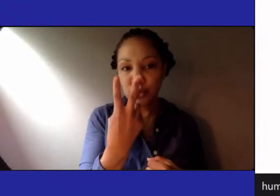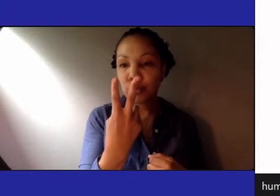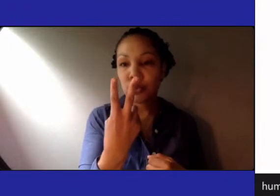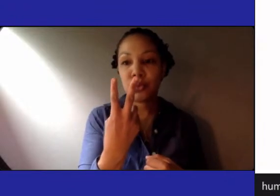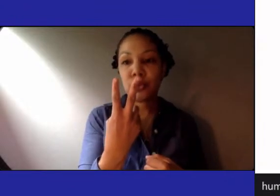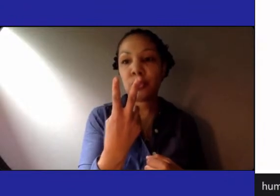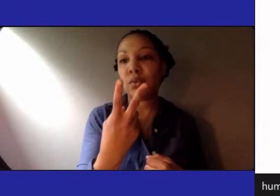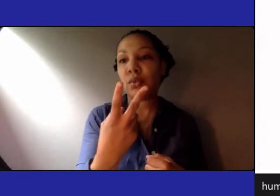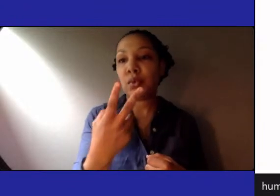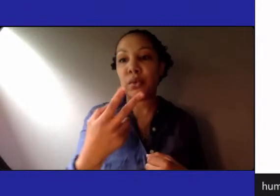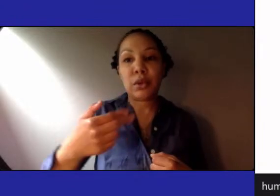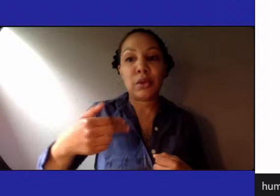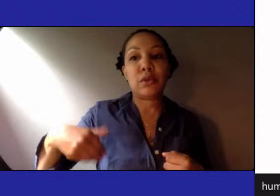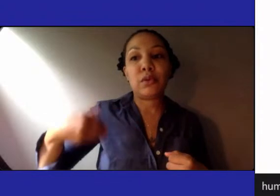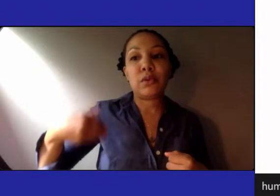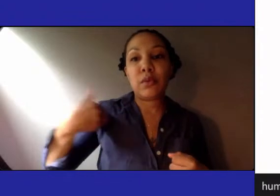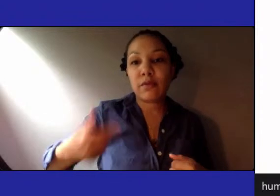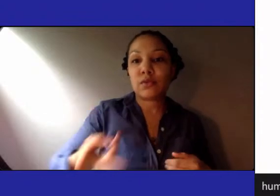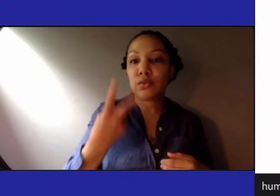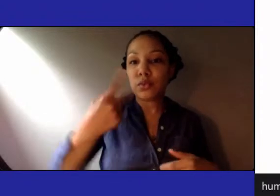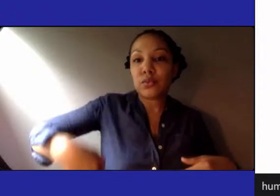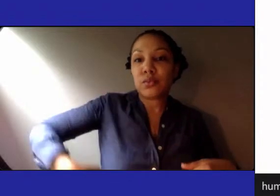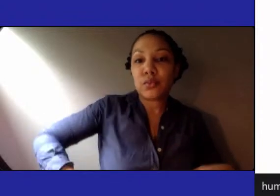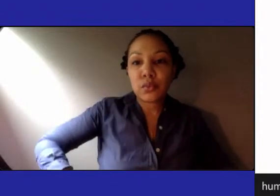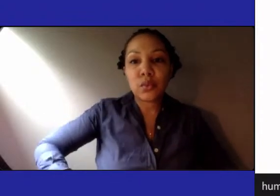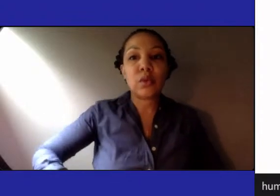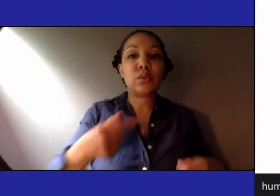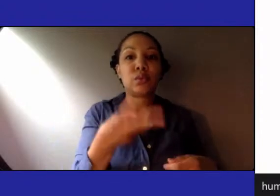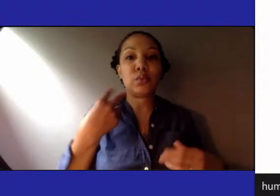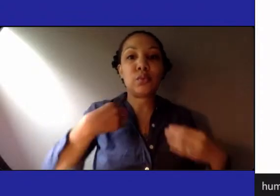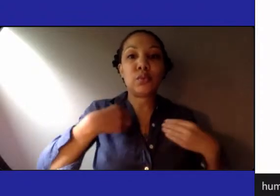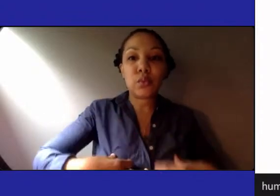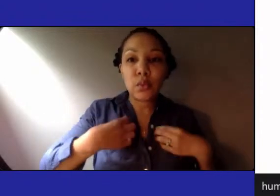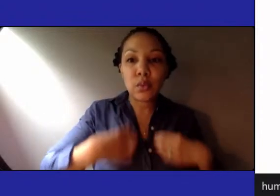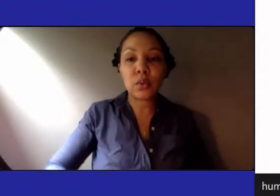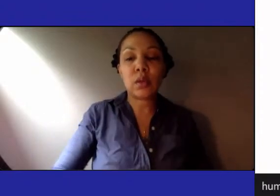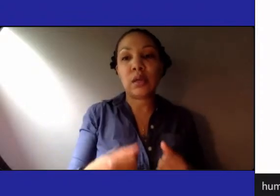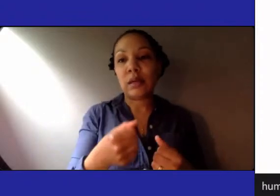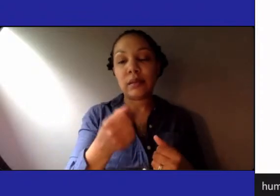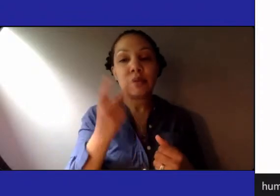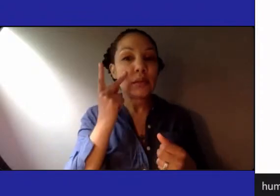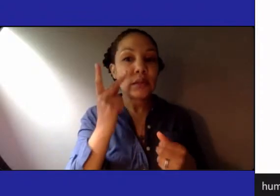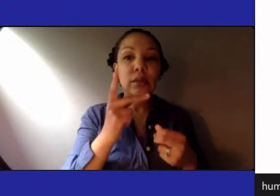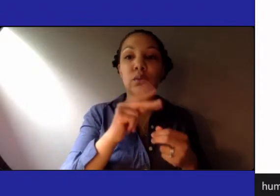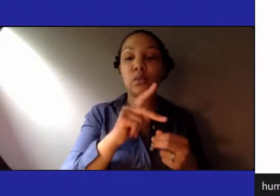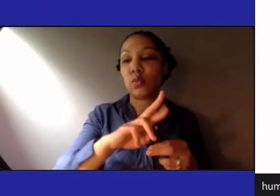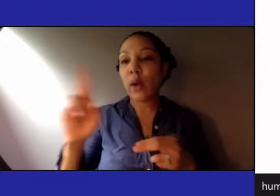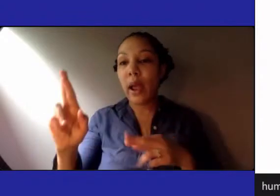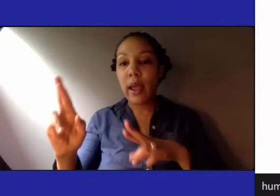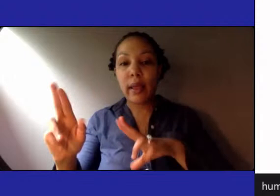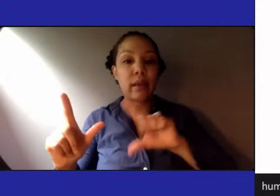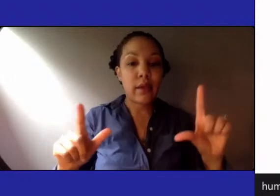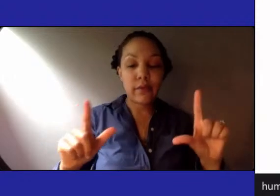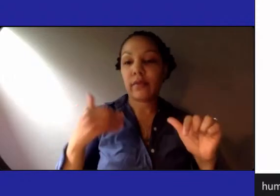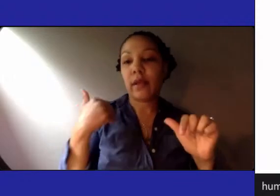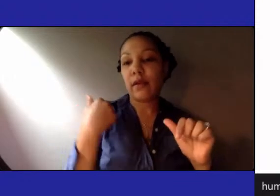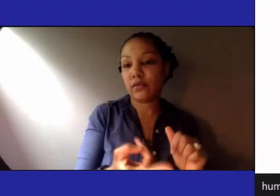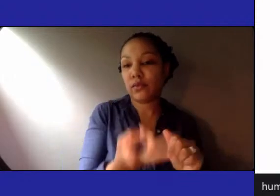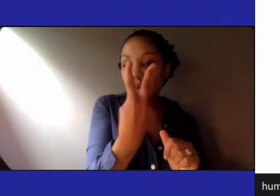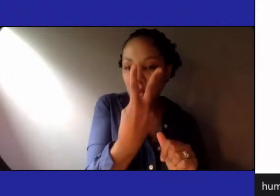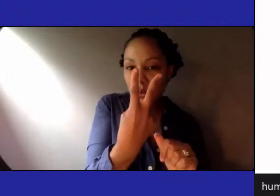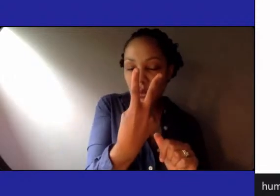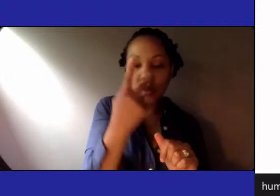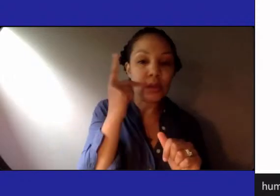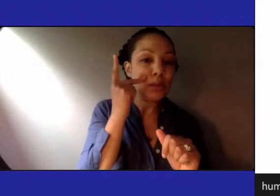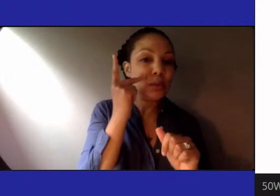two ears. Generally, you can look at the body and see when there's a difference. And on this one, you should